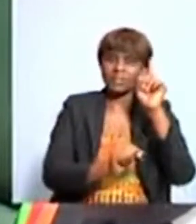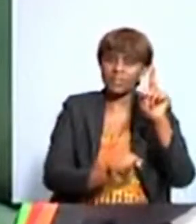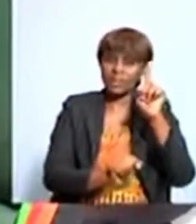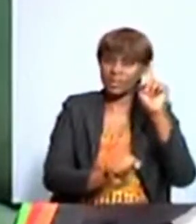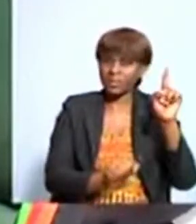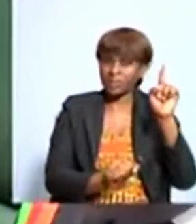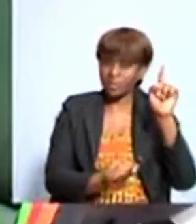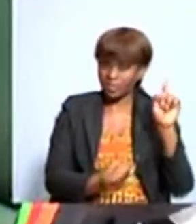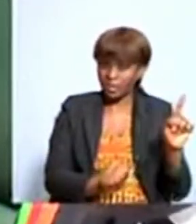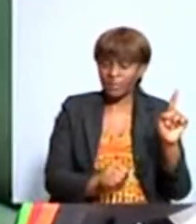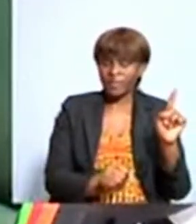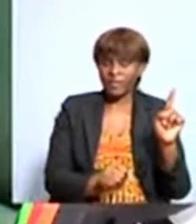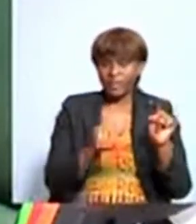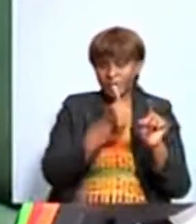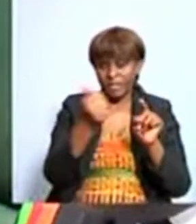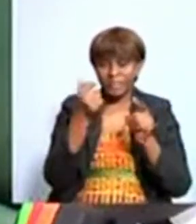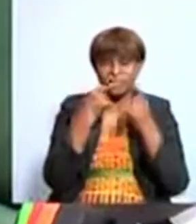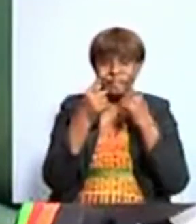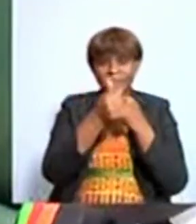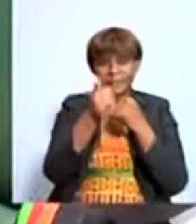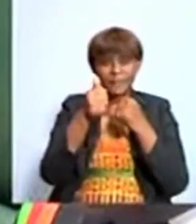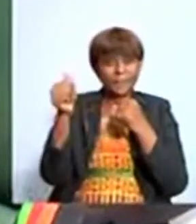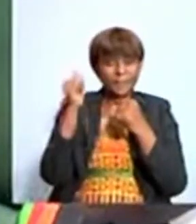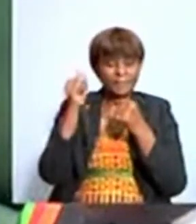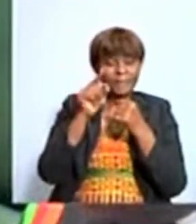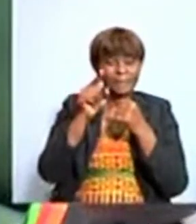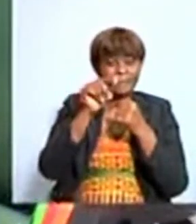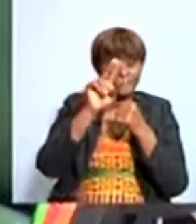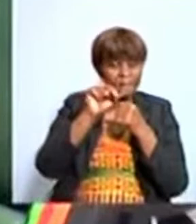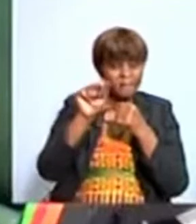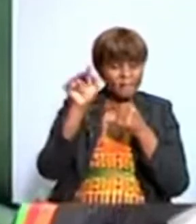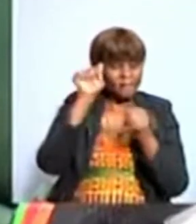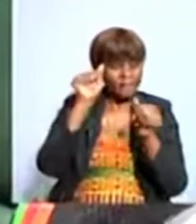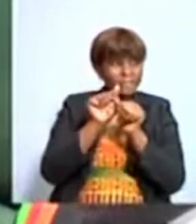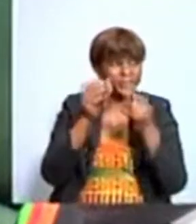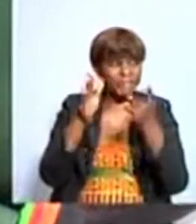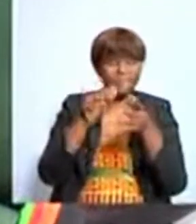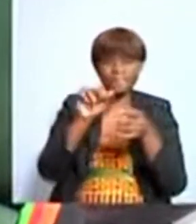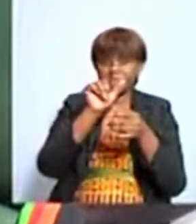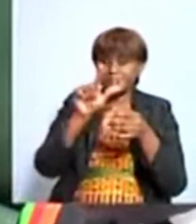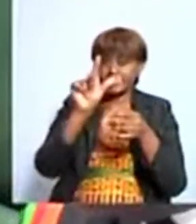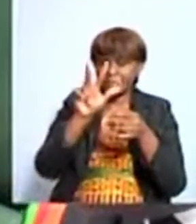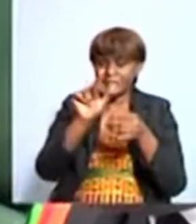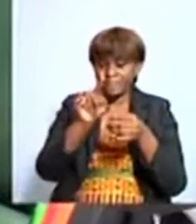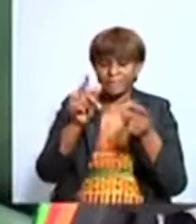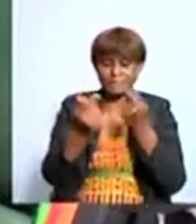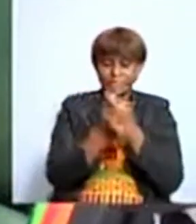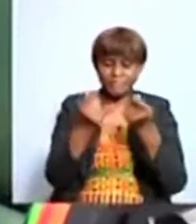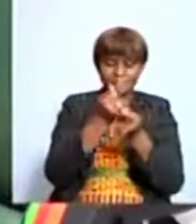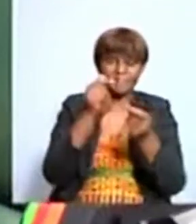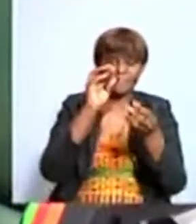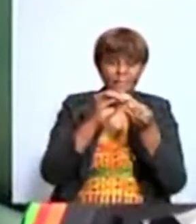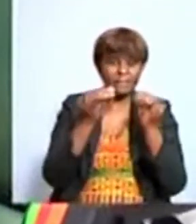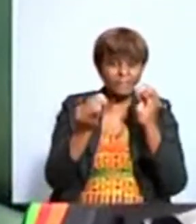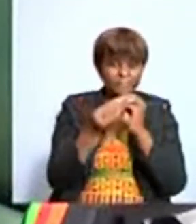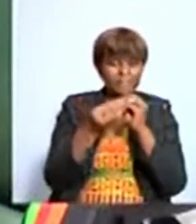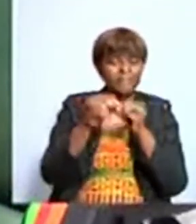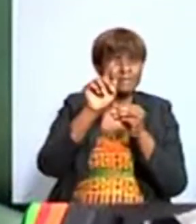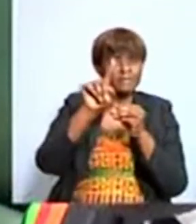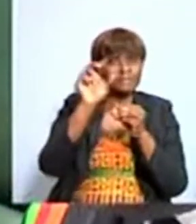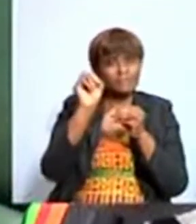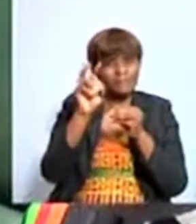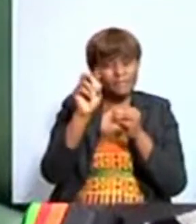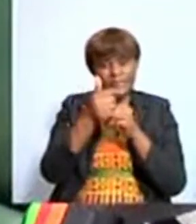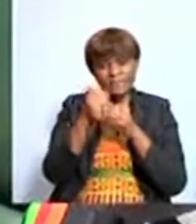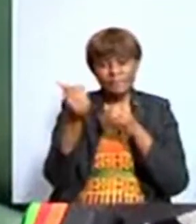111. Any debate? Any objection? Clause 22 is agreed to. Clause 23, amendment of section 112.